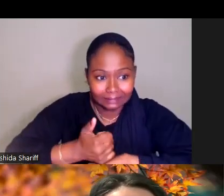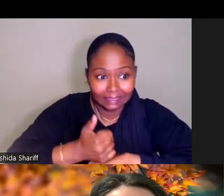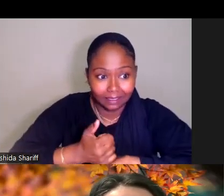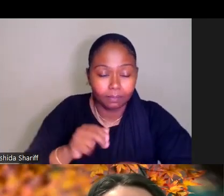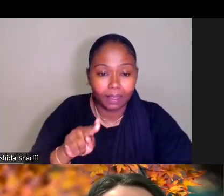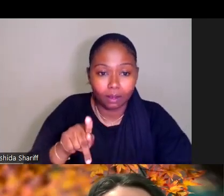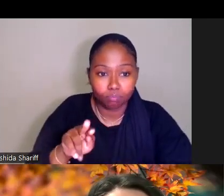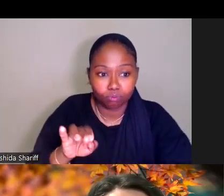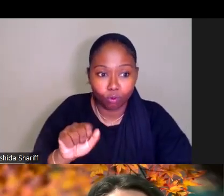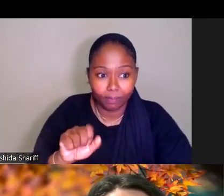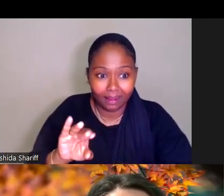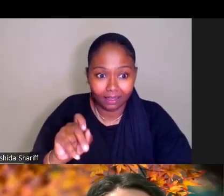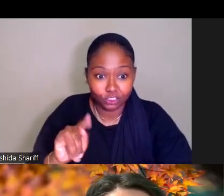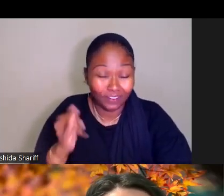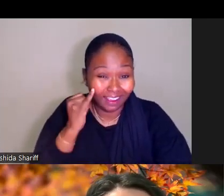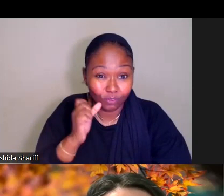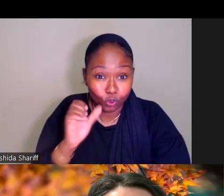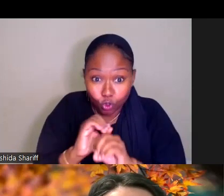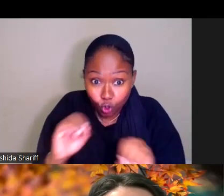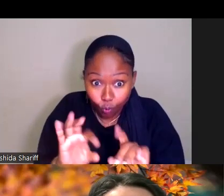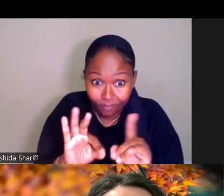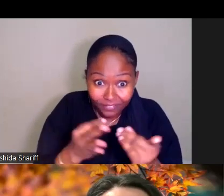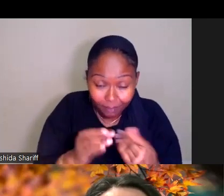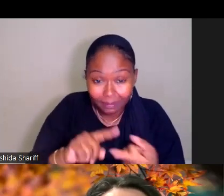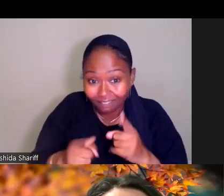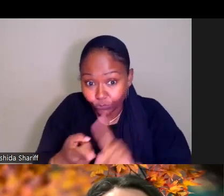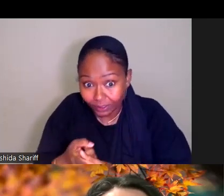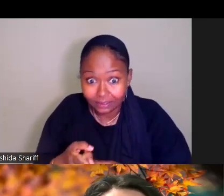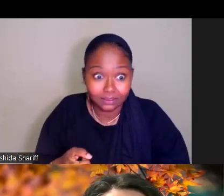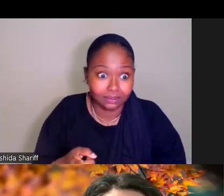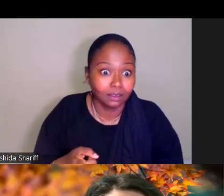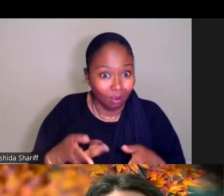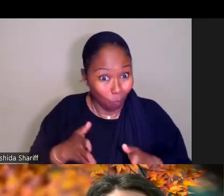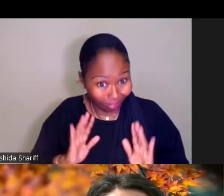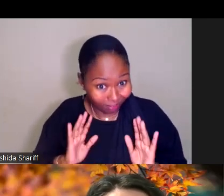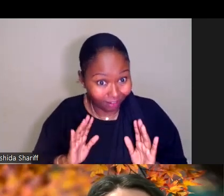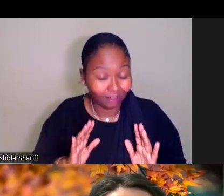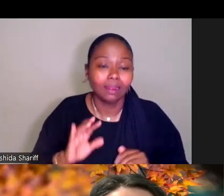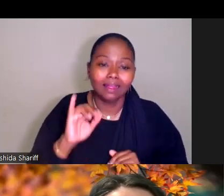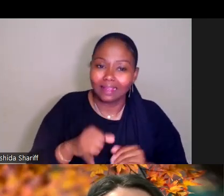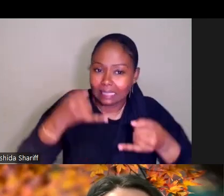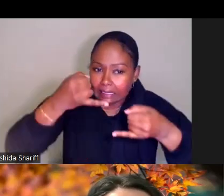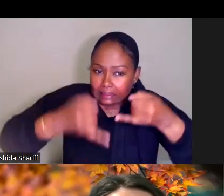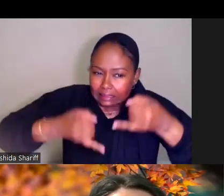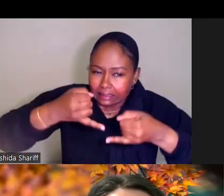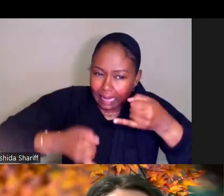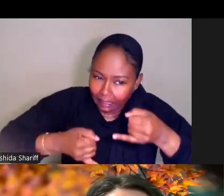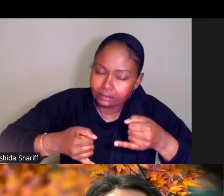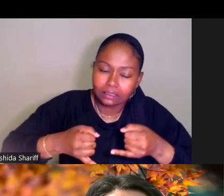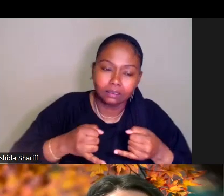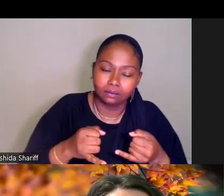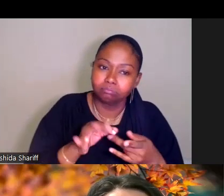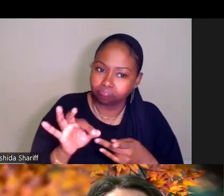or friends that are able and willing to serve as the conservator. This is considered an option of last resort and is only pursued after